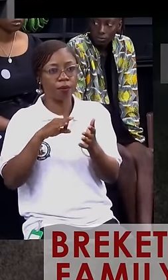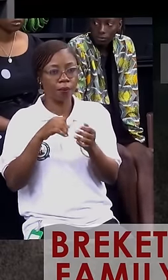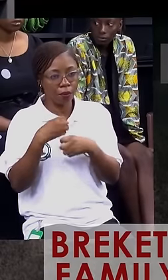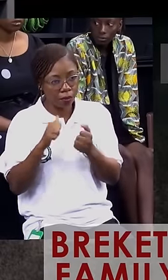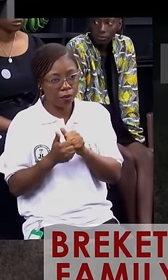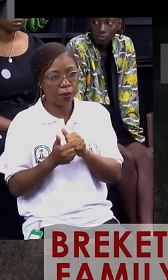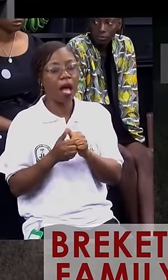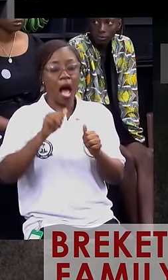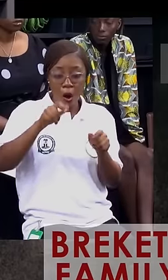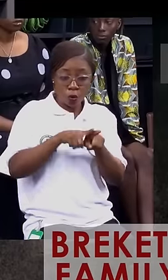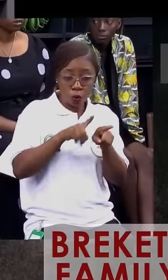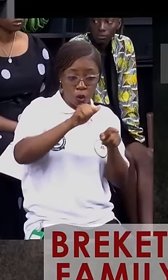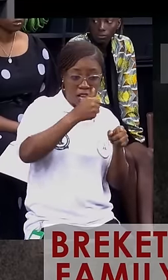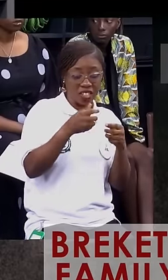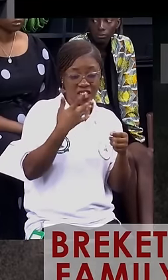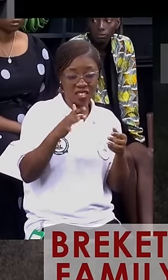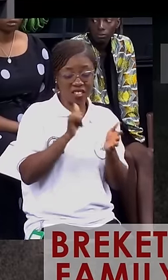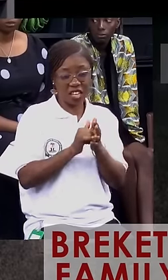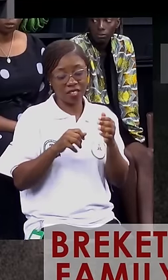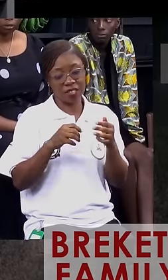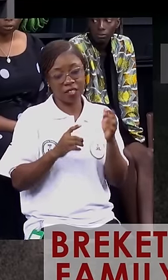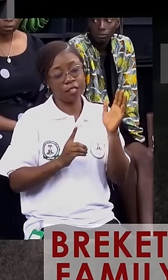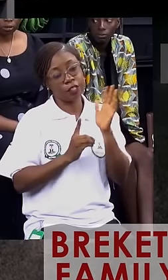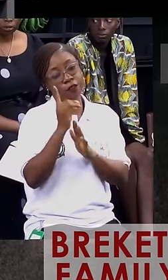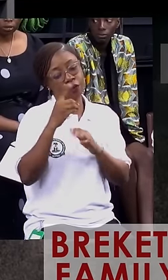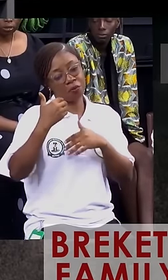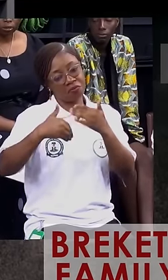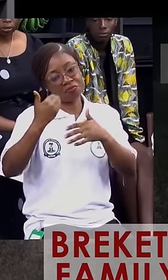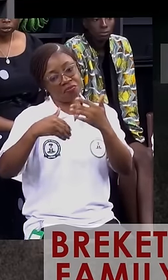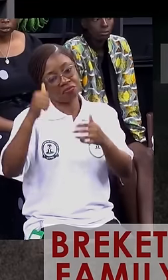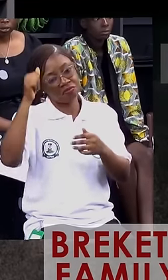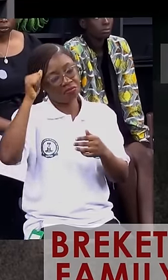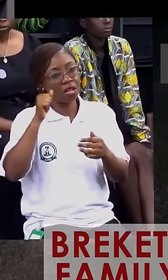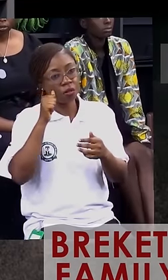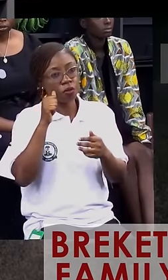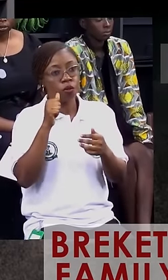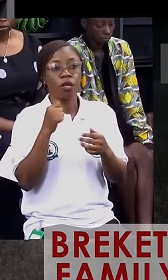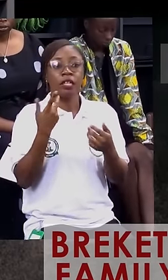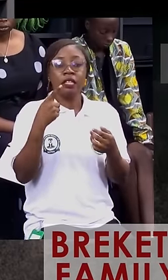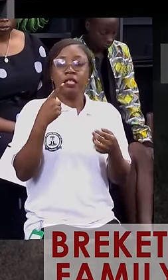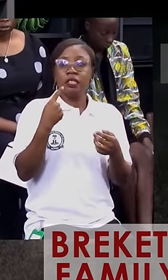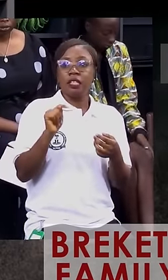that develop as we get older, the one of the commonest, in fact,